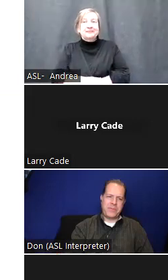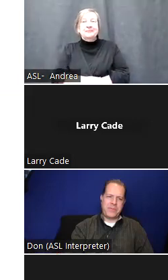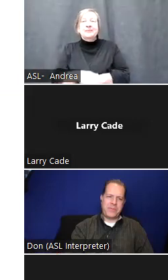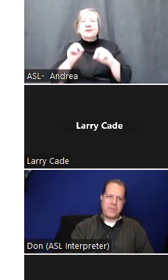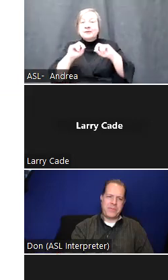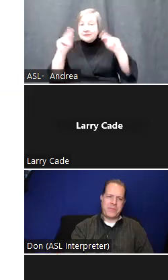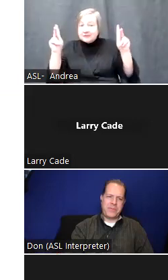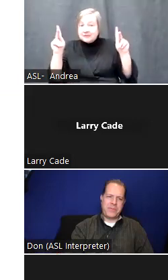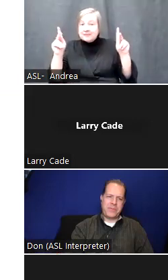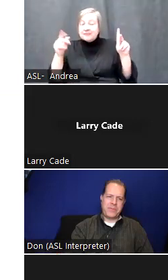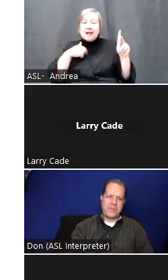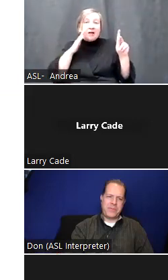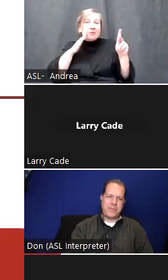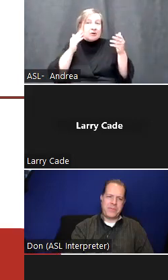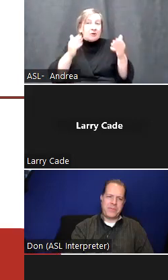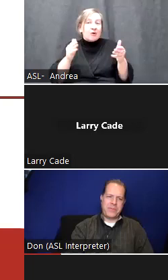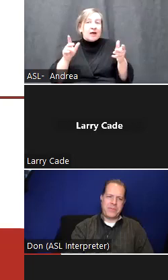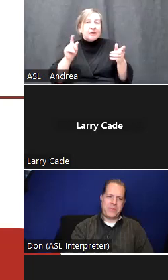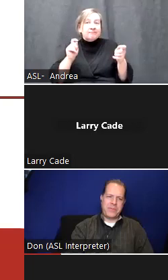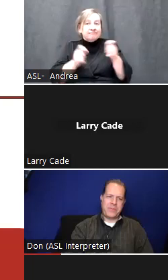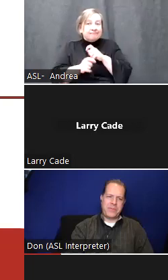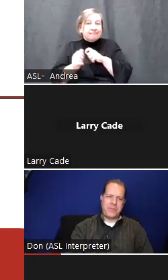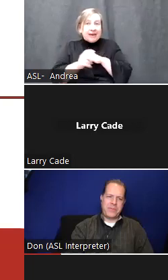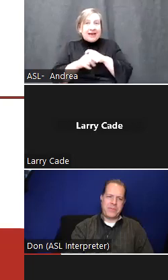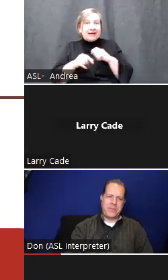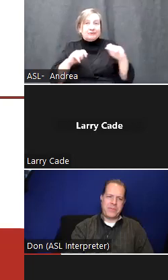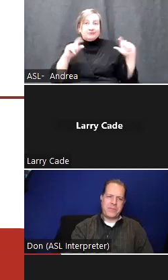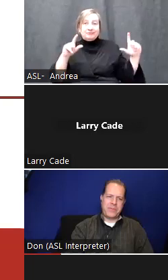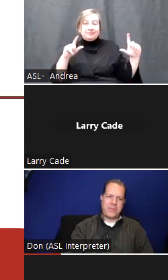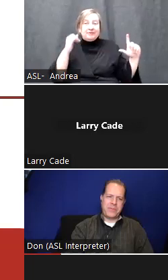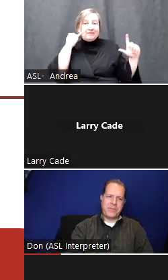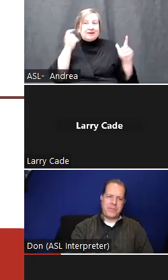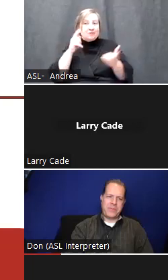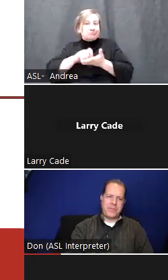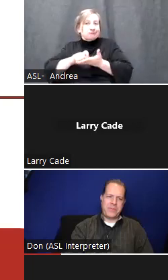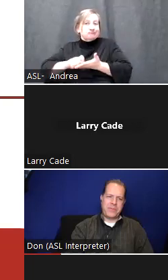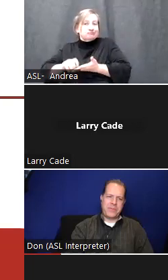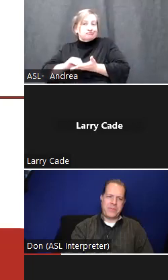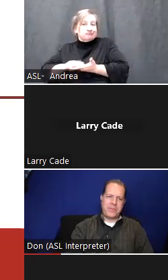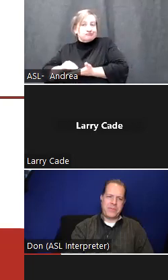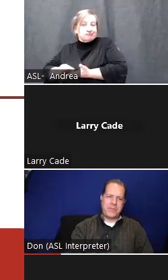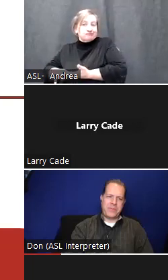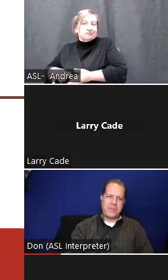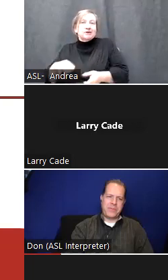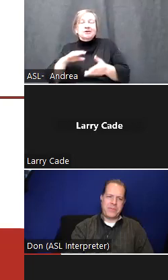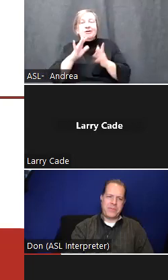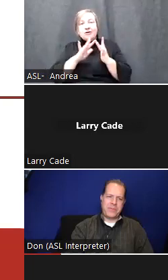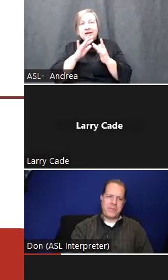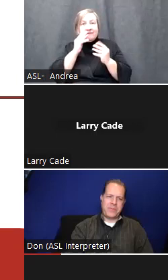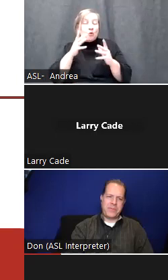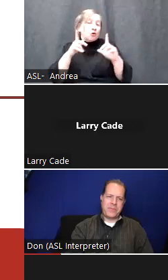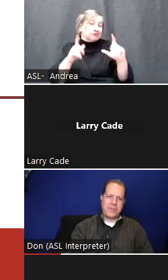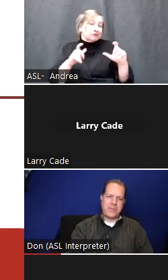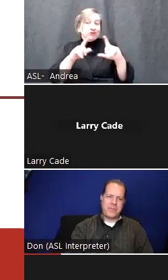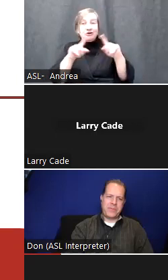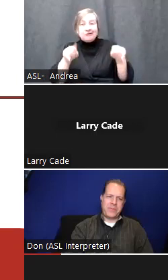Okay, well, I'm going to go ahead and switch back to this screen here in case anyone wants to jot that contact information down or take a screenshot. I